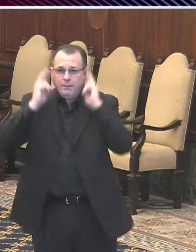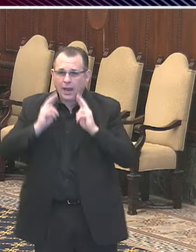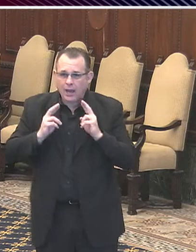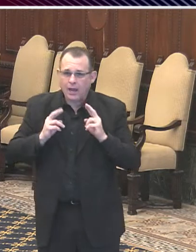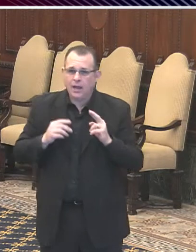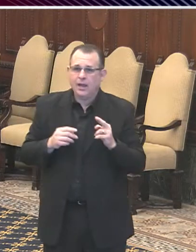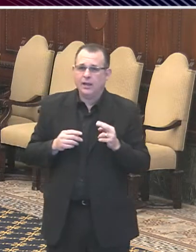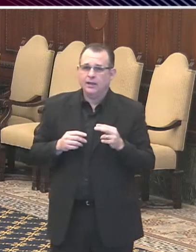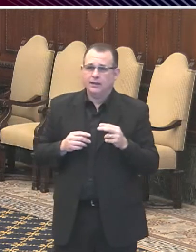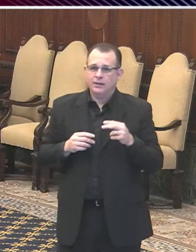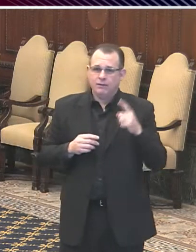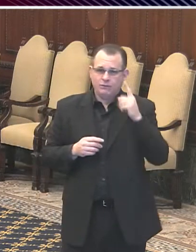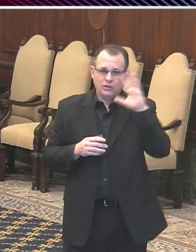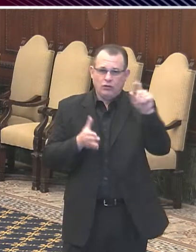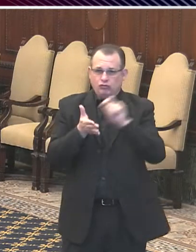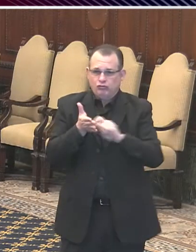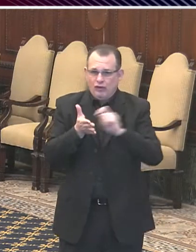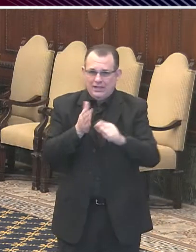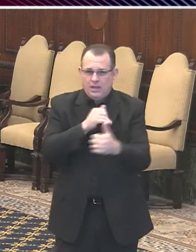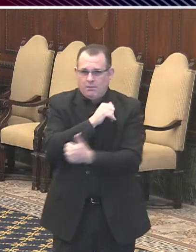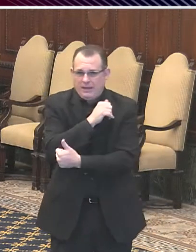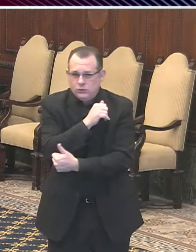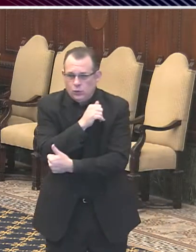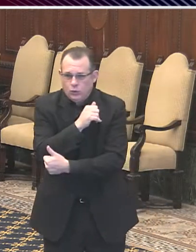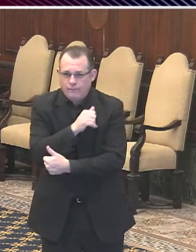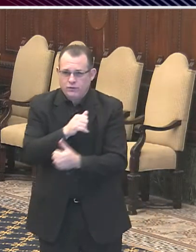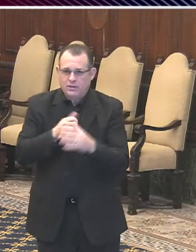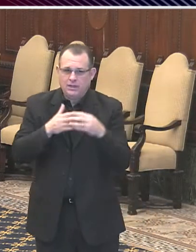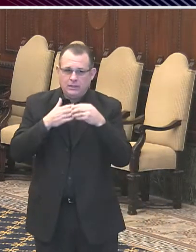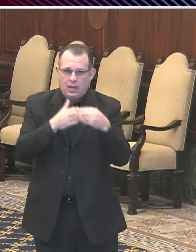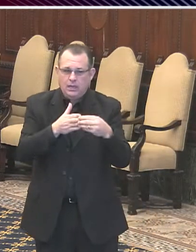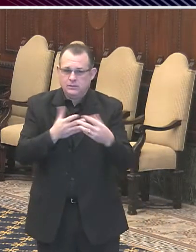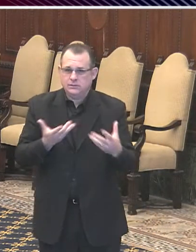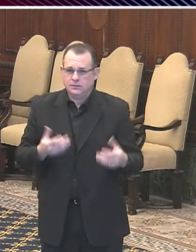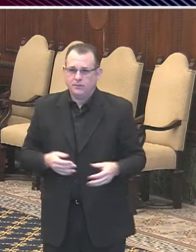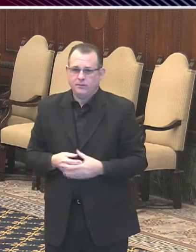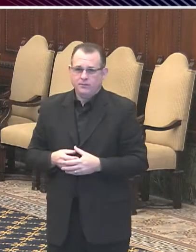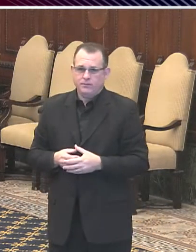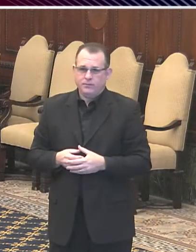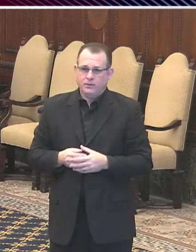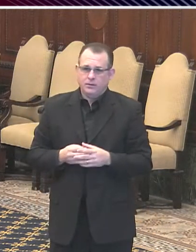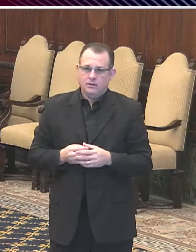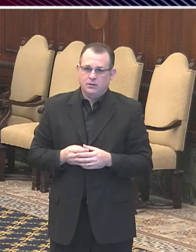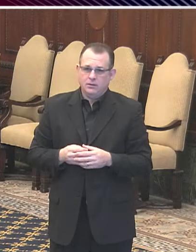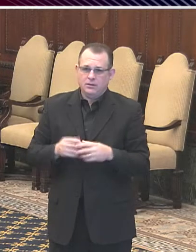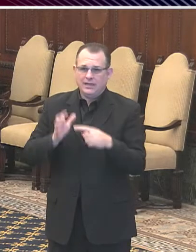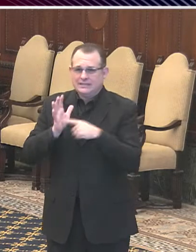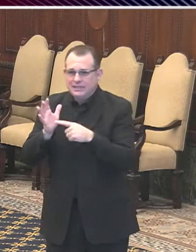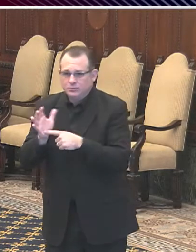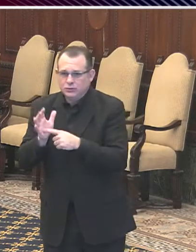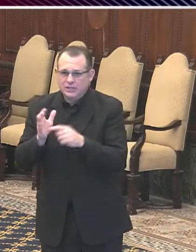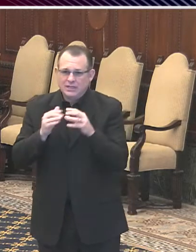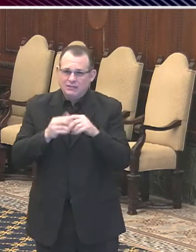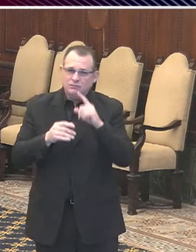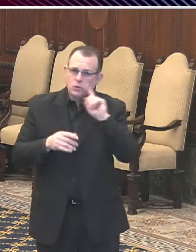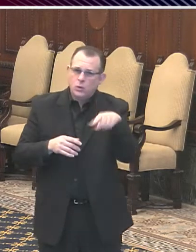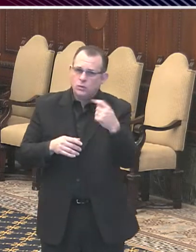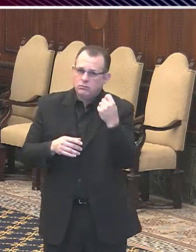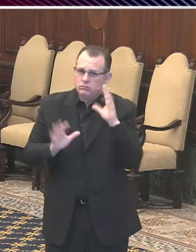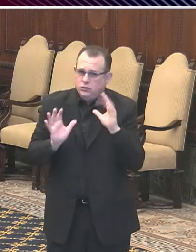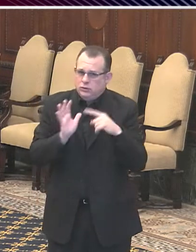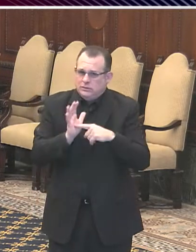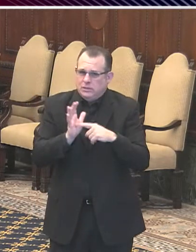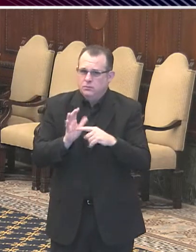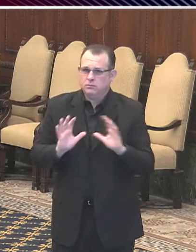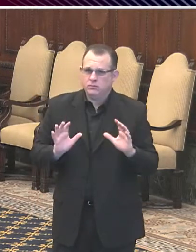writing the Passover guidance. I reiterate that these are examples and guidance only. Here's a